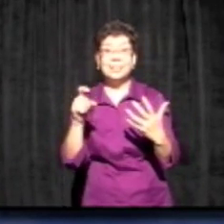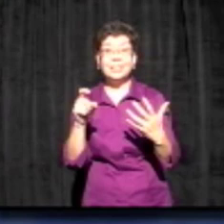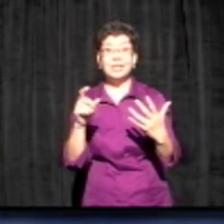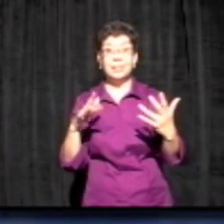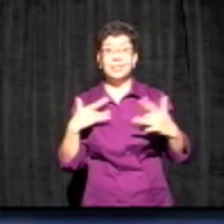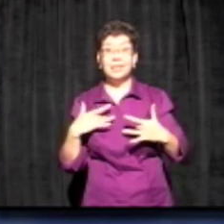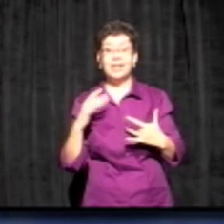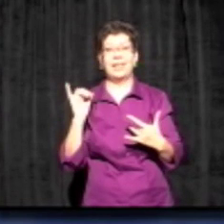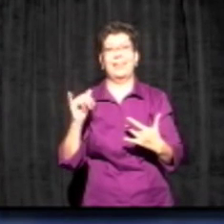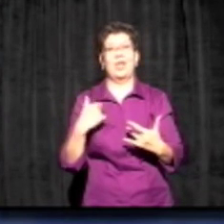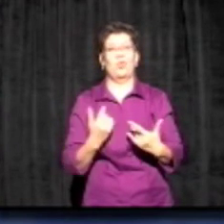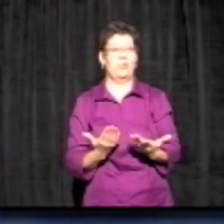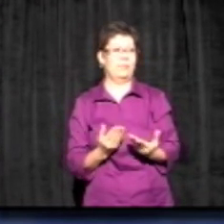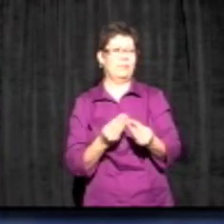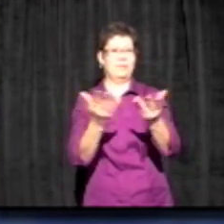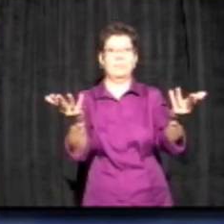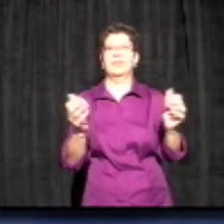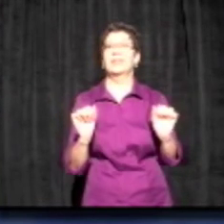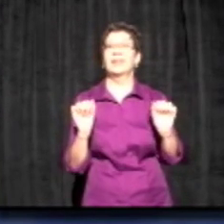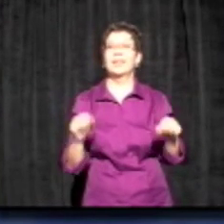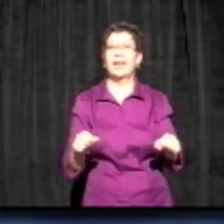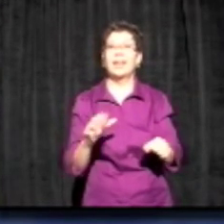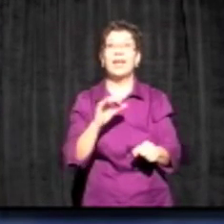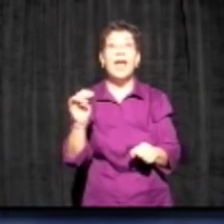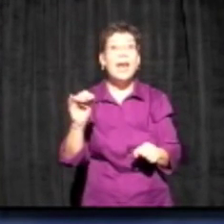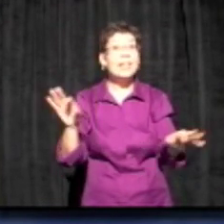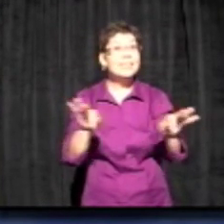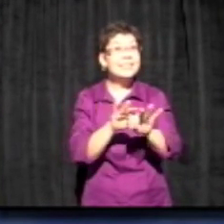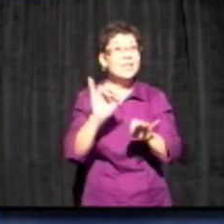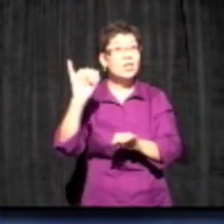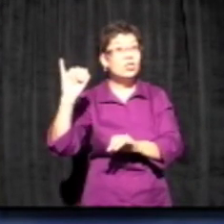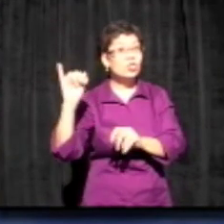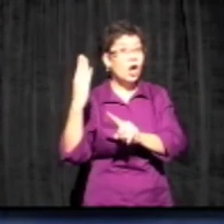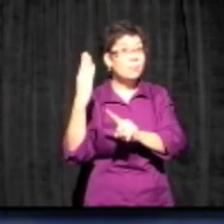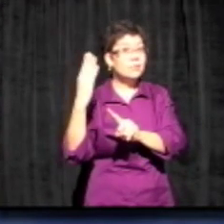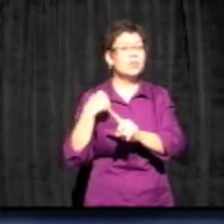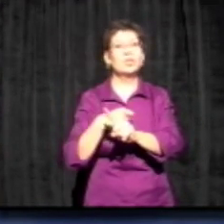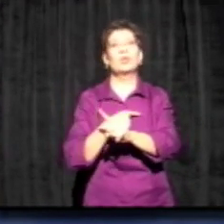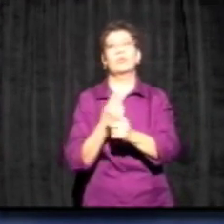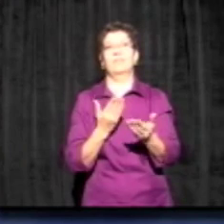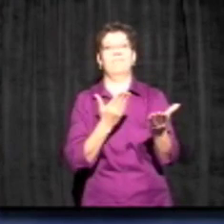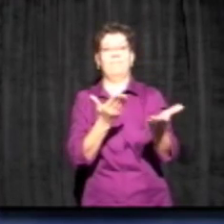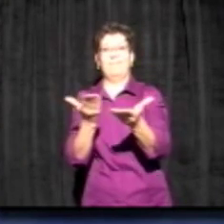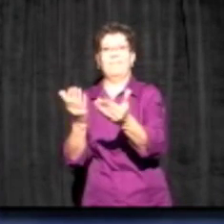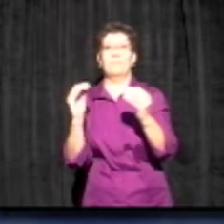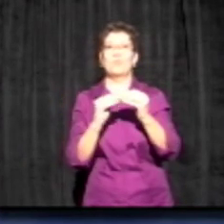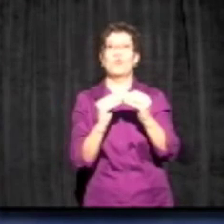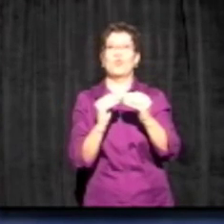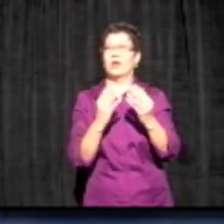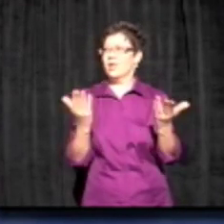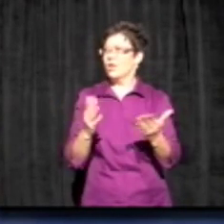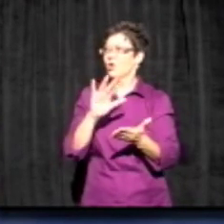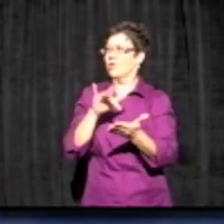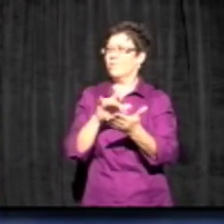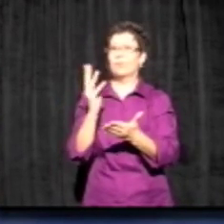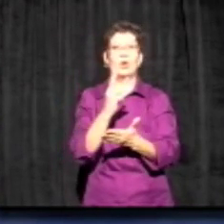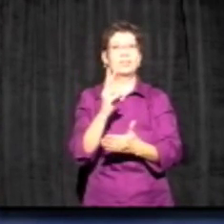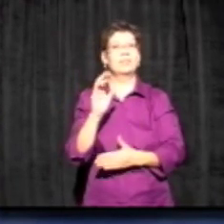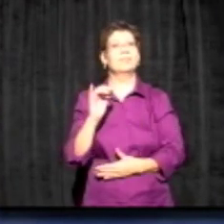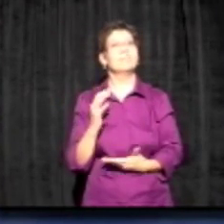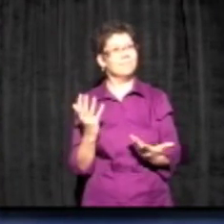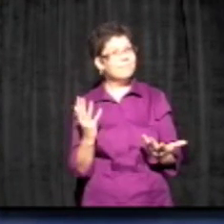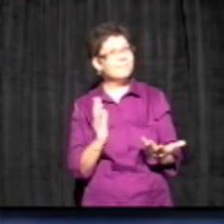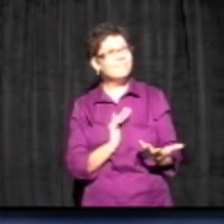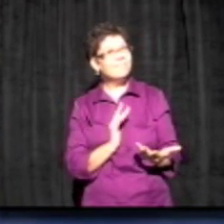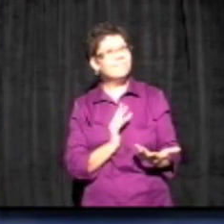own. And most importantly, we can create jobs, new jobs, good jobs right here in the Midwest. Now it's